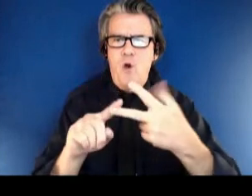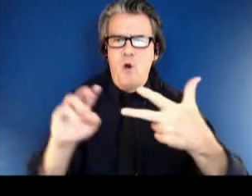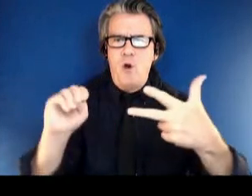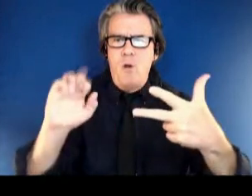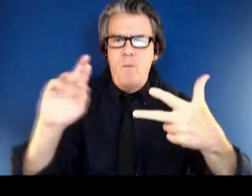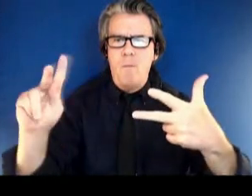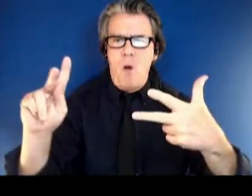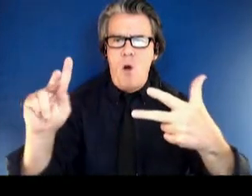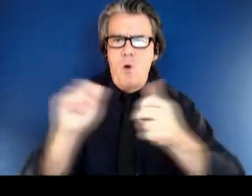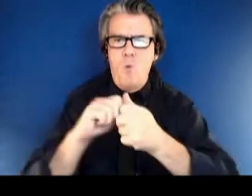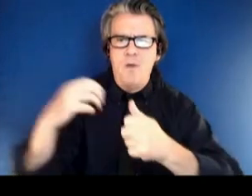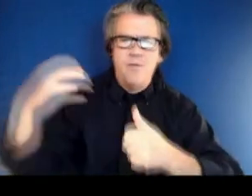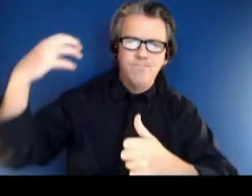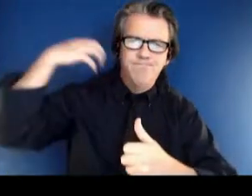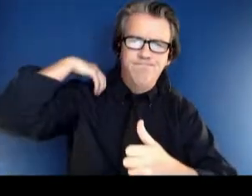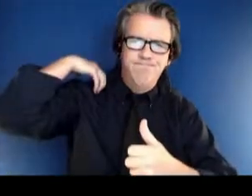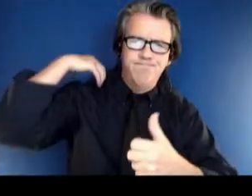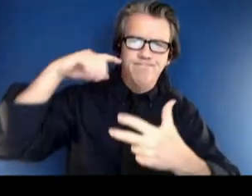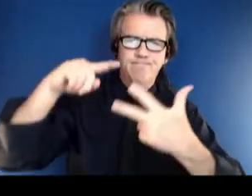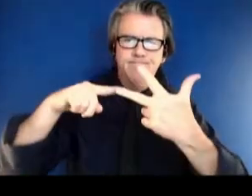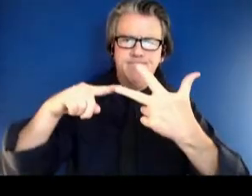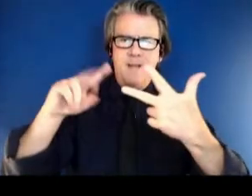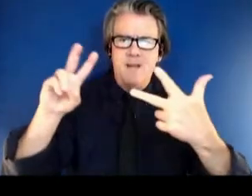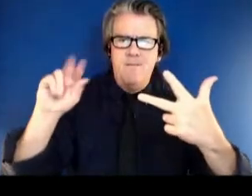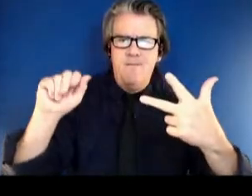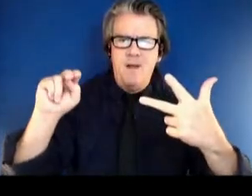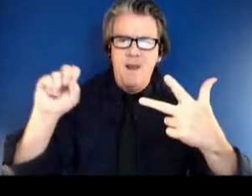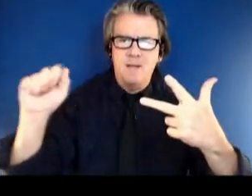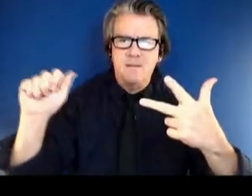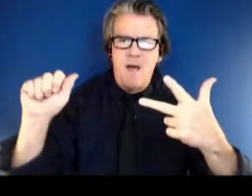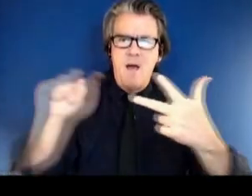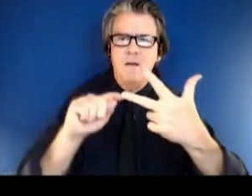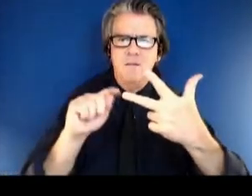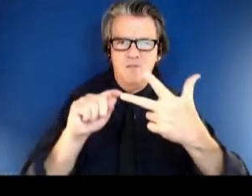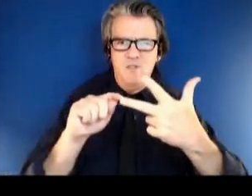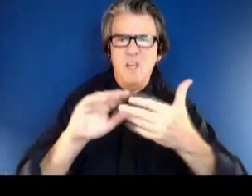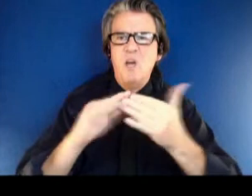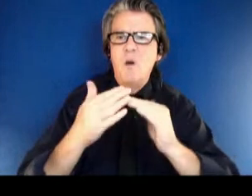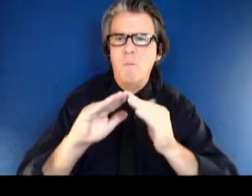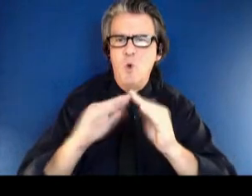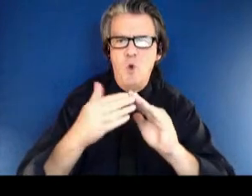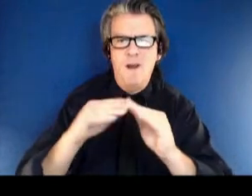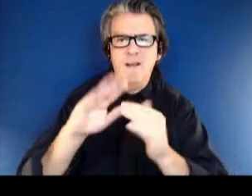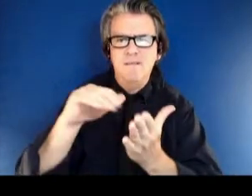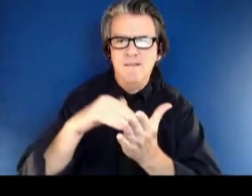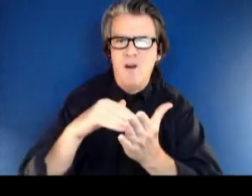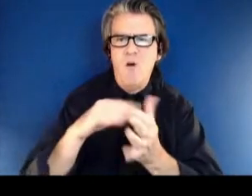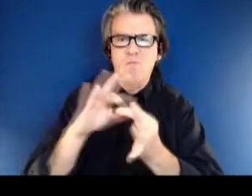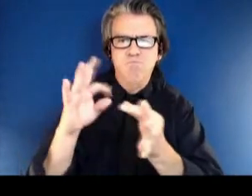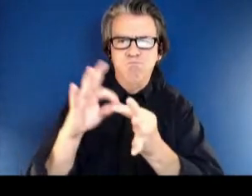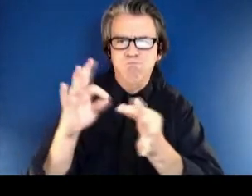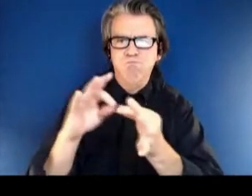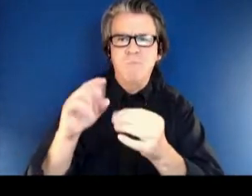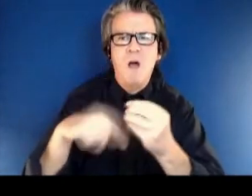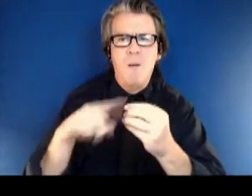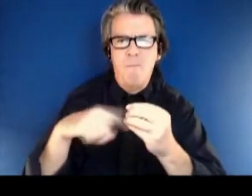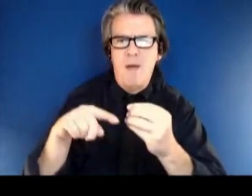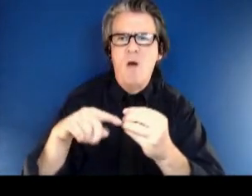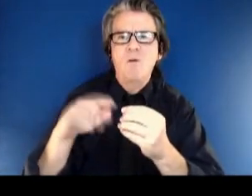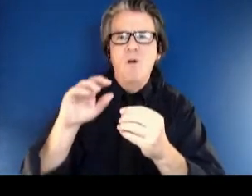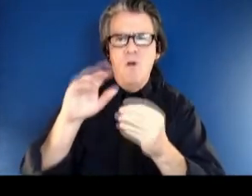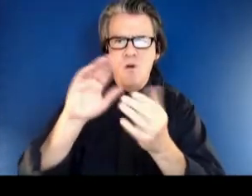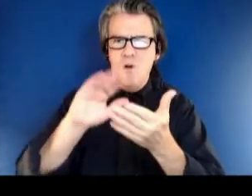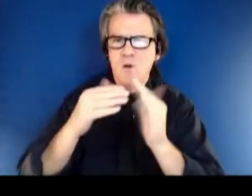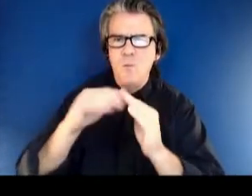restoration process. And finally, we have Vanessa Bryan. She's a local customer experience manager. She's going to share the support that will be available to